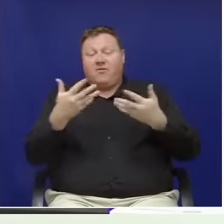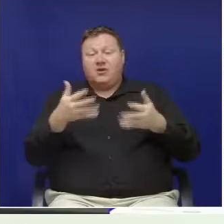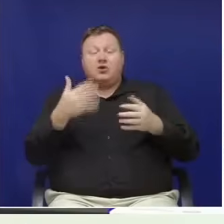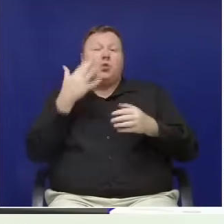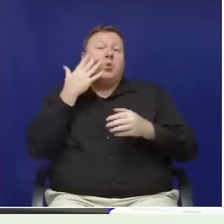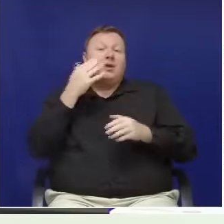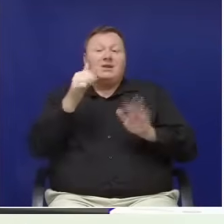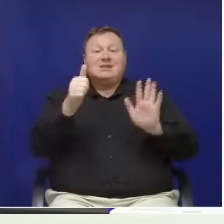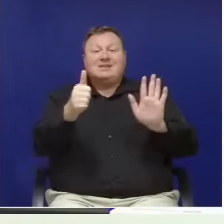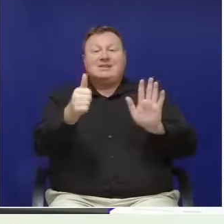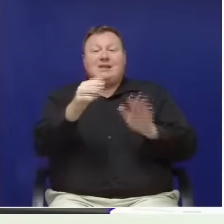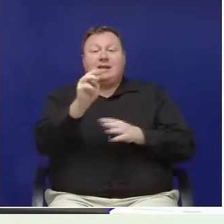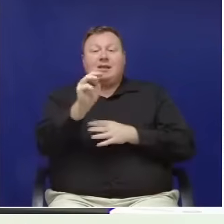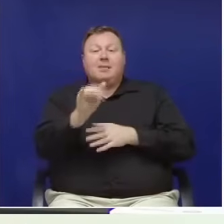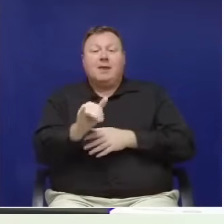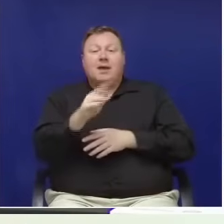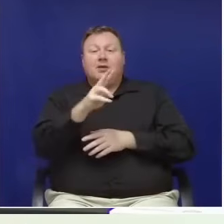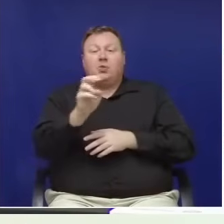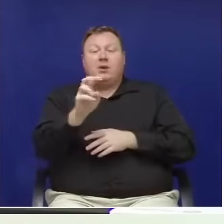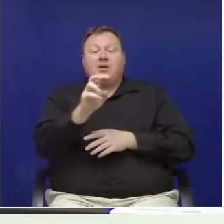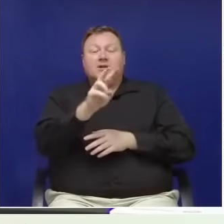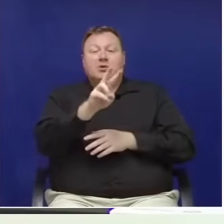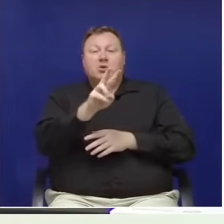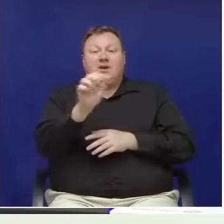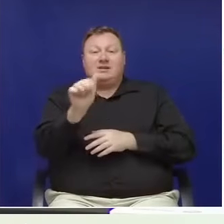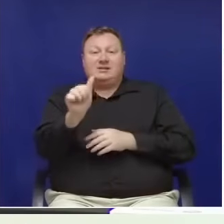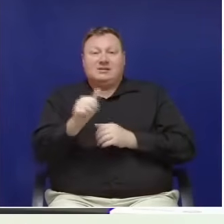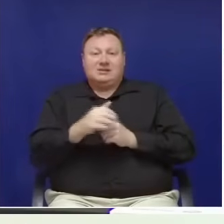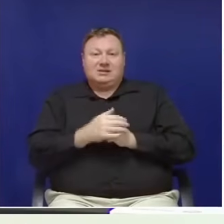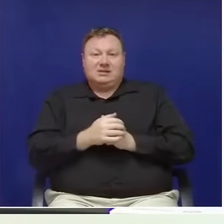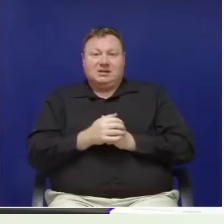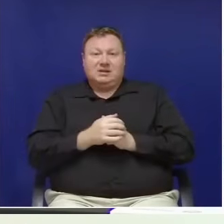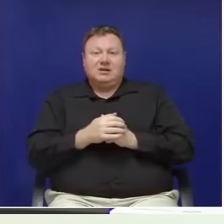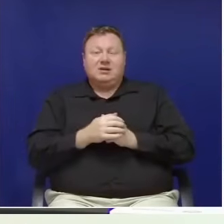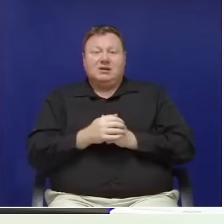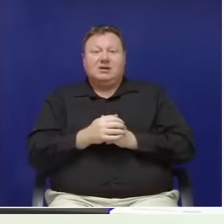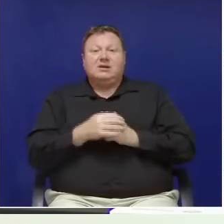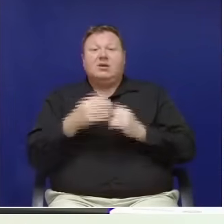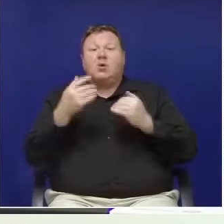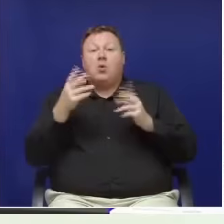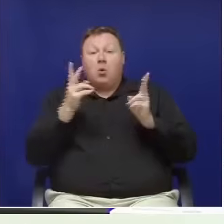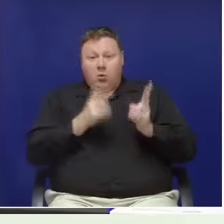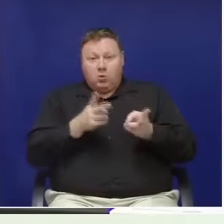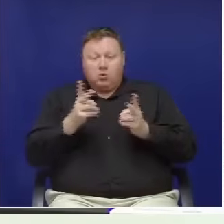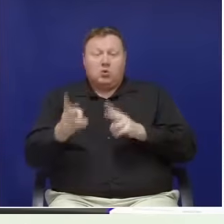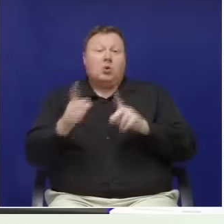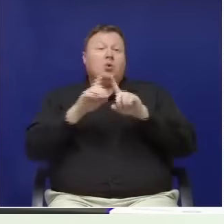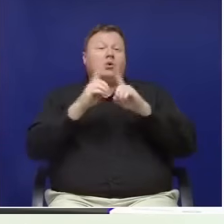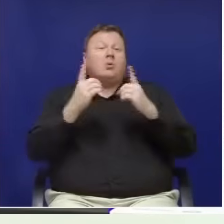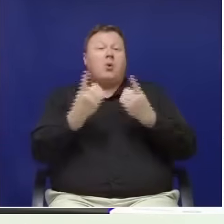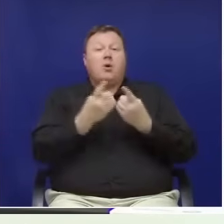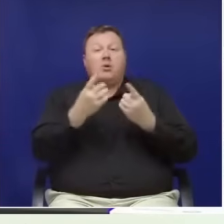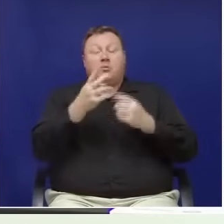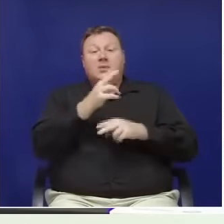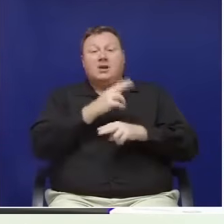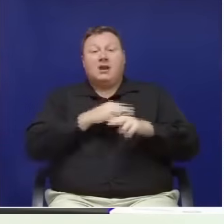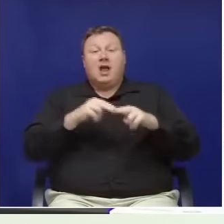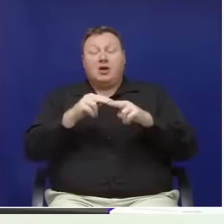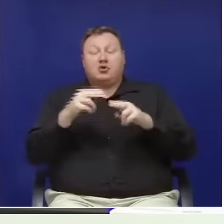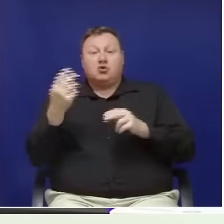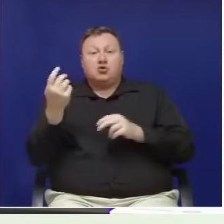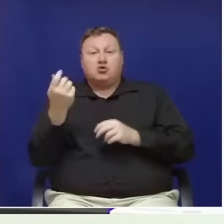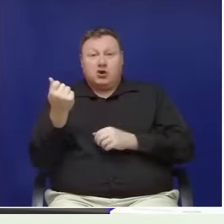2026. Furthermore, the Department of Defense and National Treasury must still engage further in order